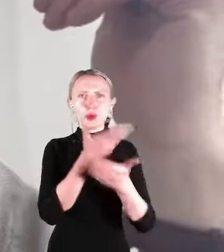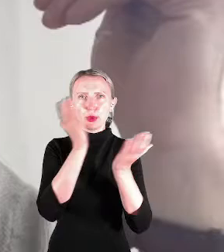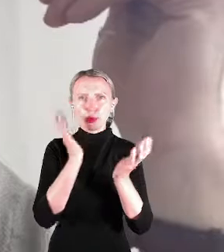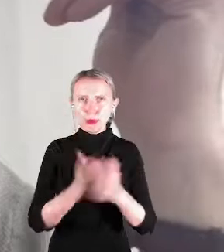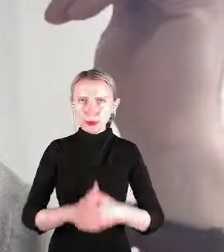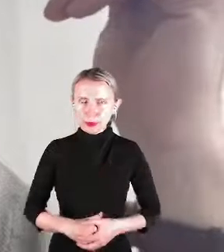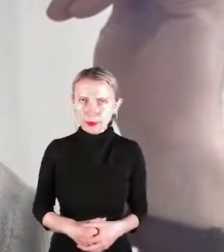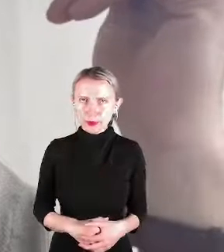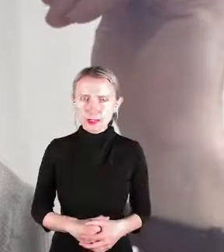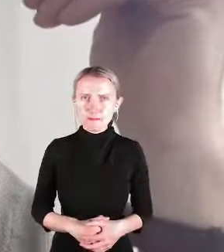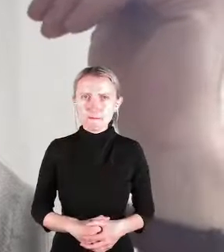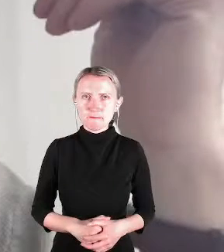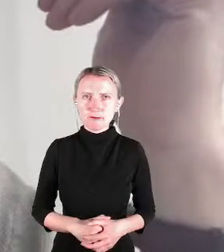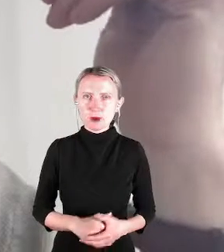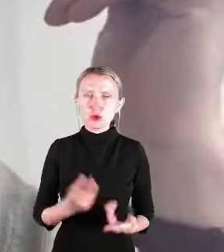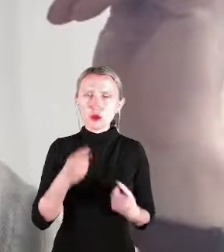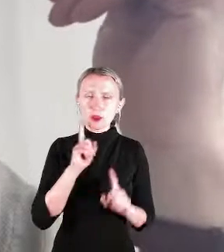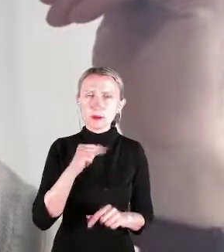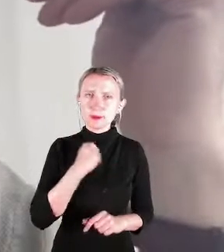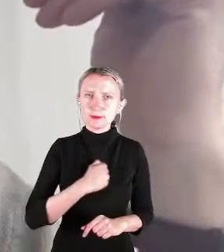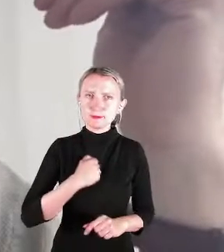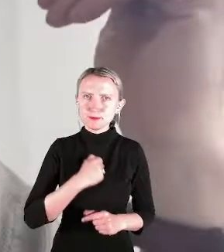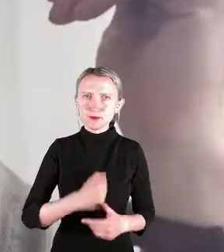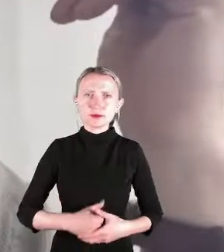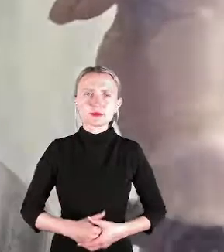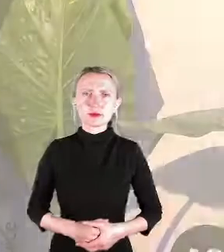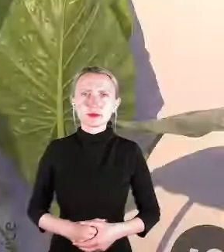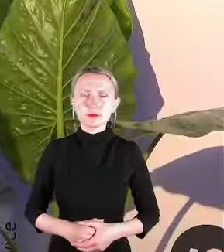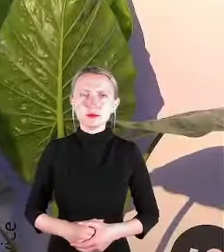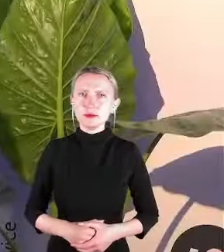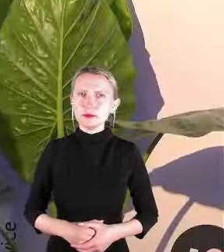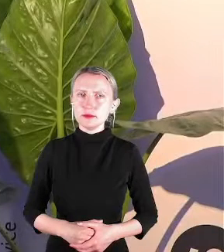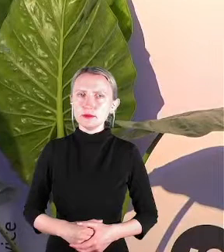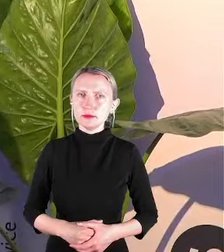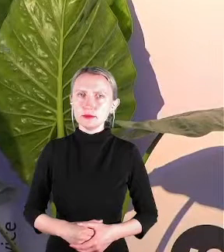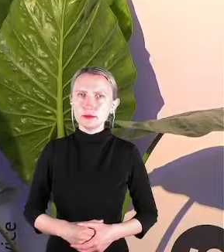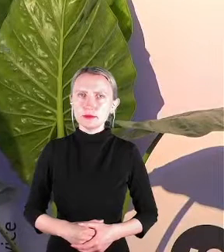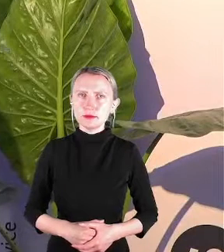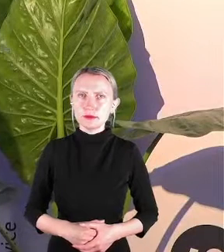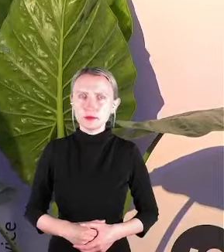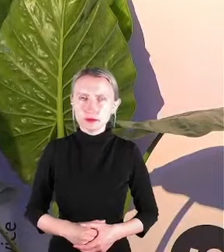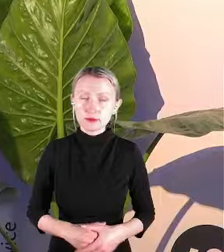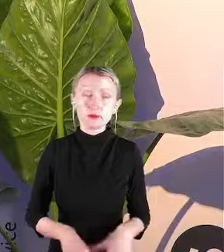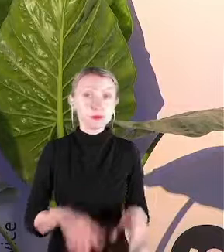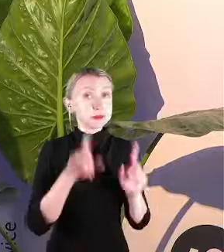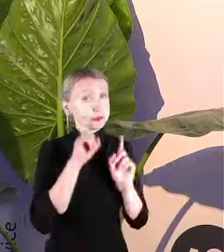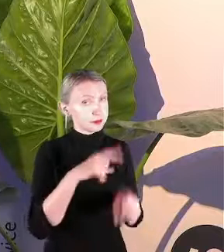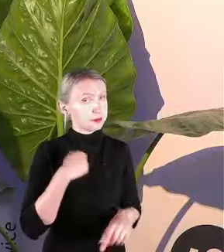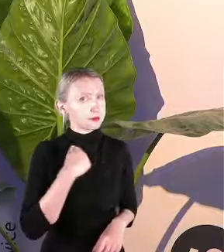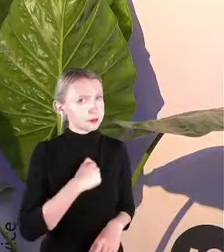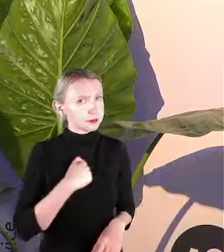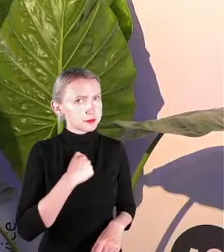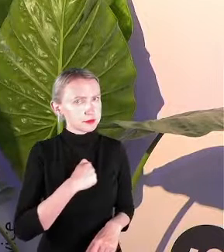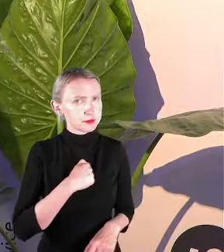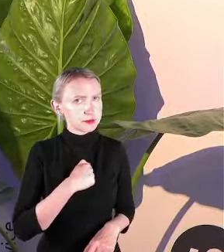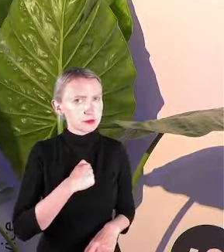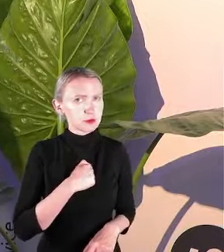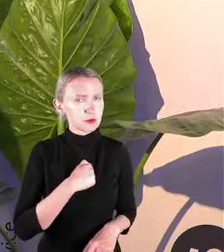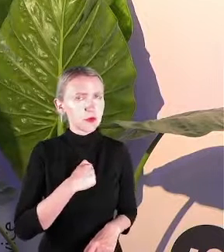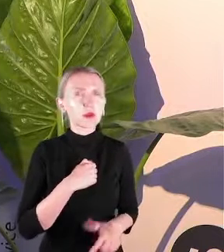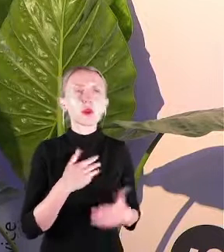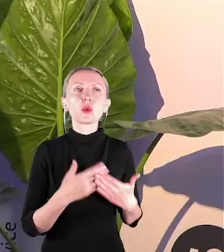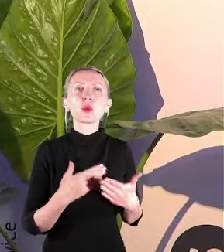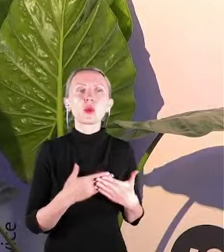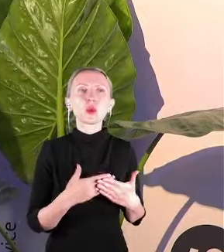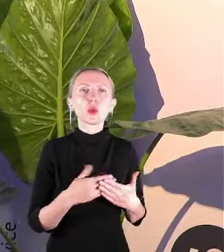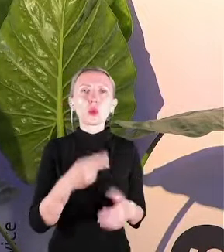that's really sad, I would say. It is really sad, especially that you